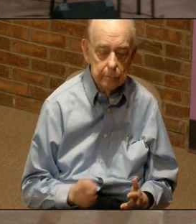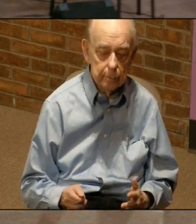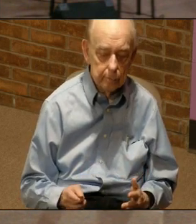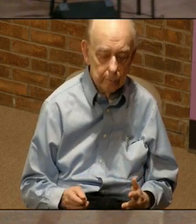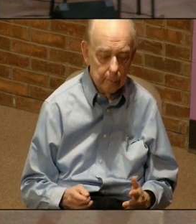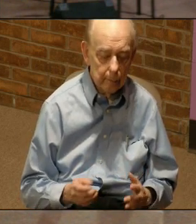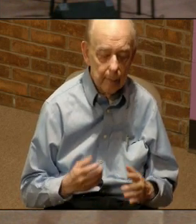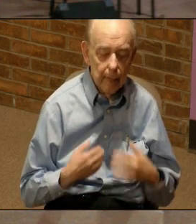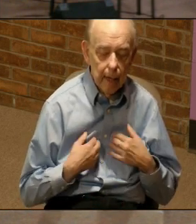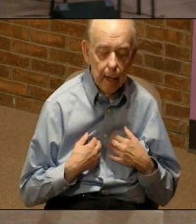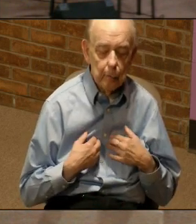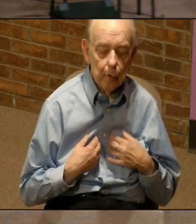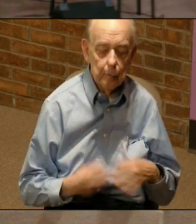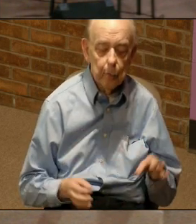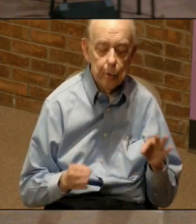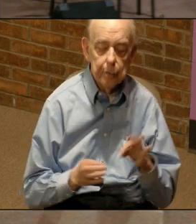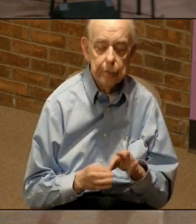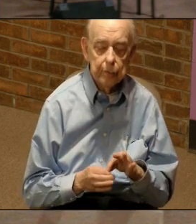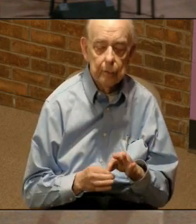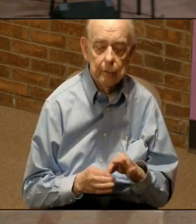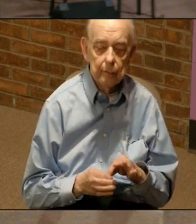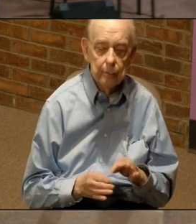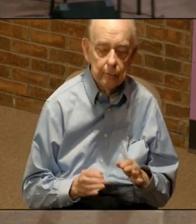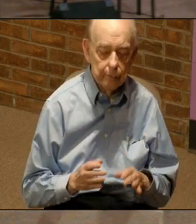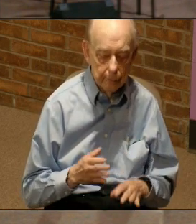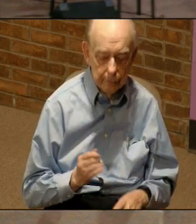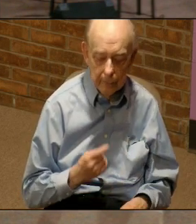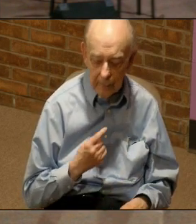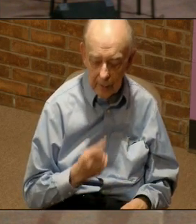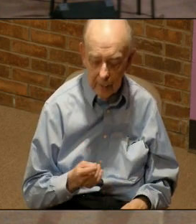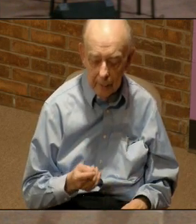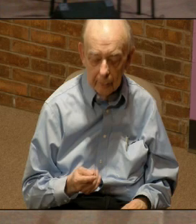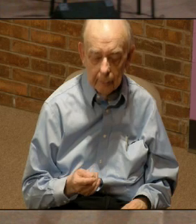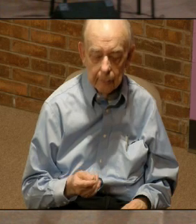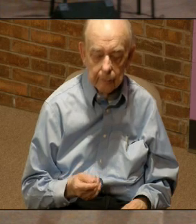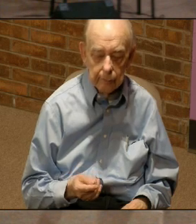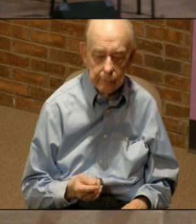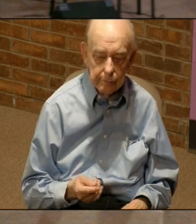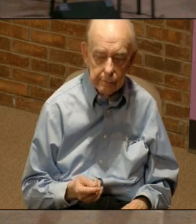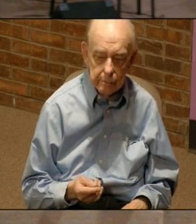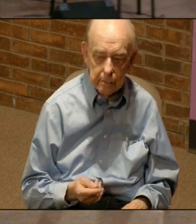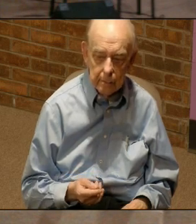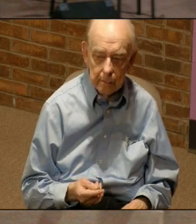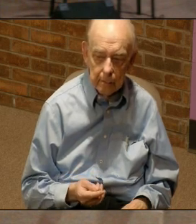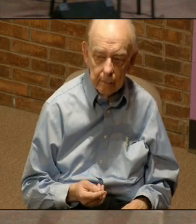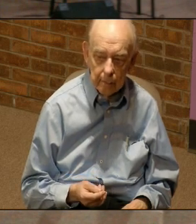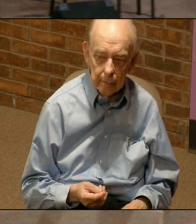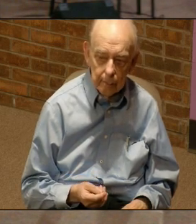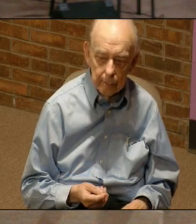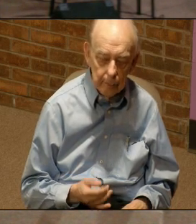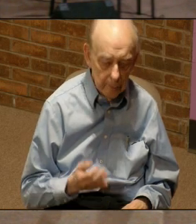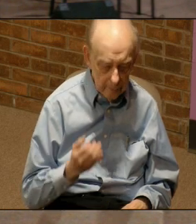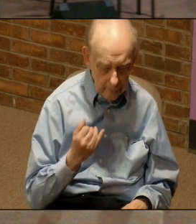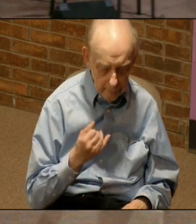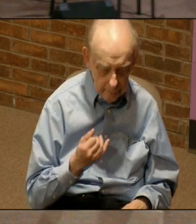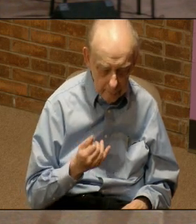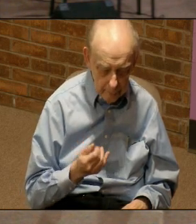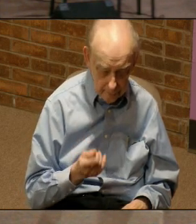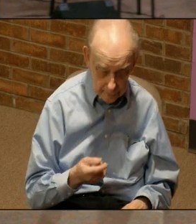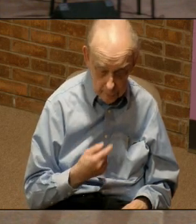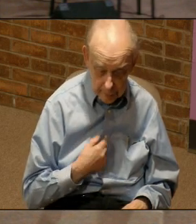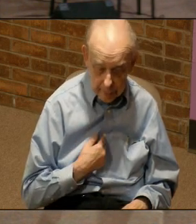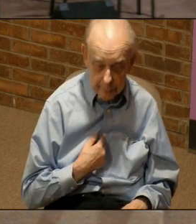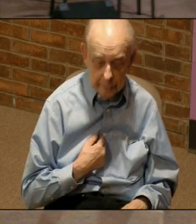more precedence. And God says this, ladies and gentlemen. If you and